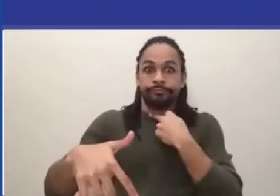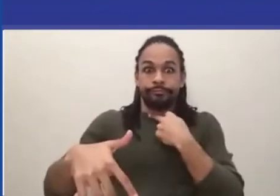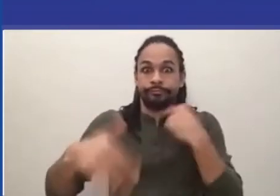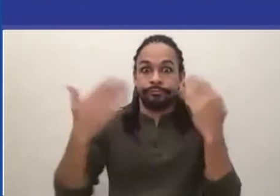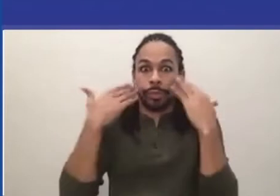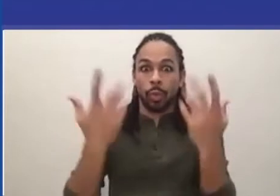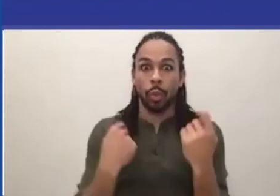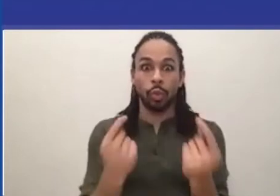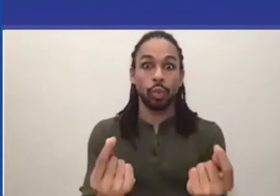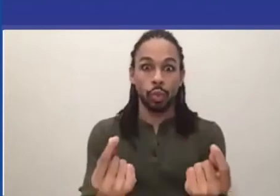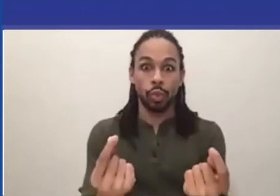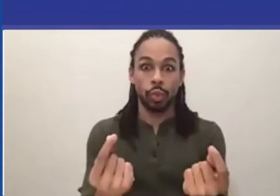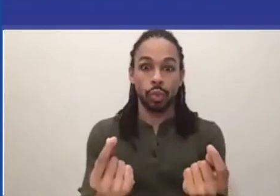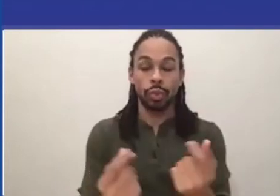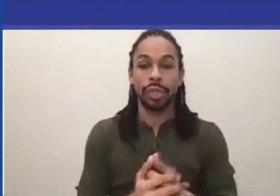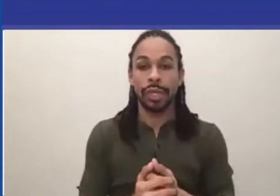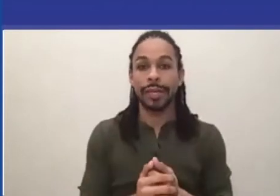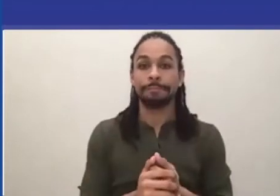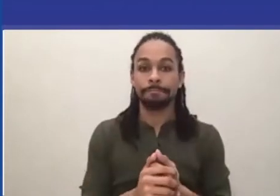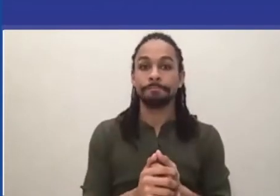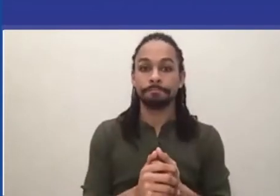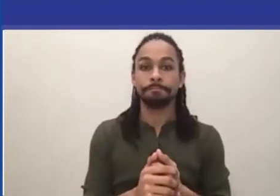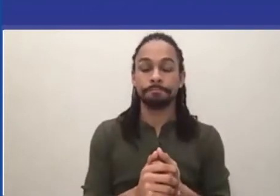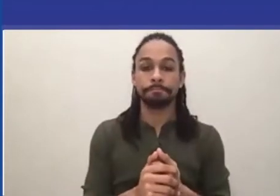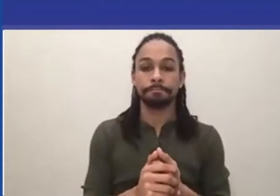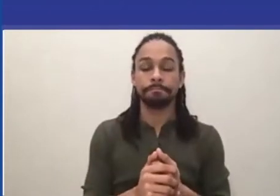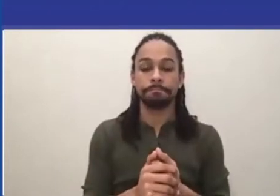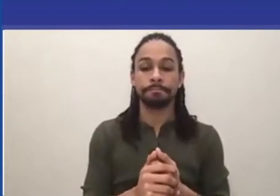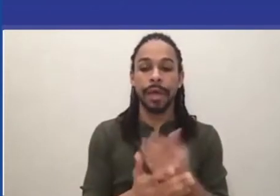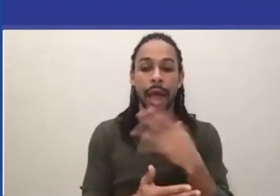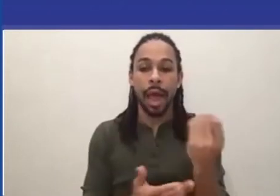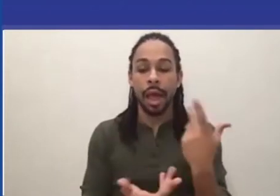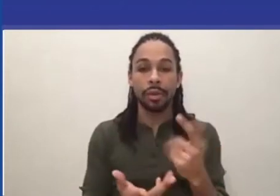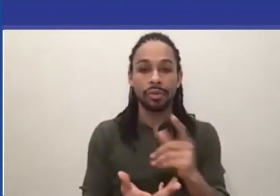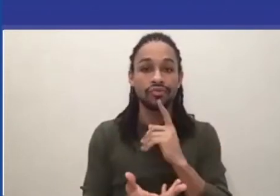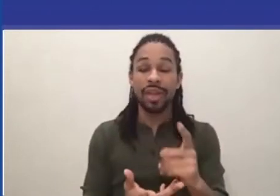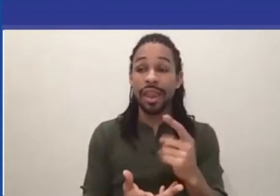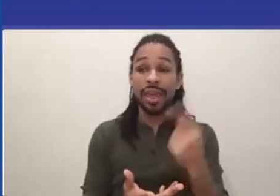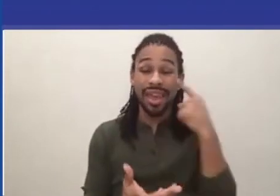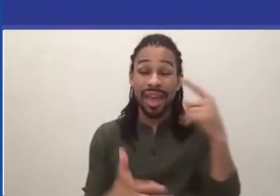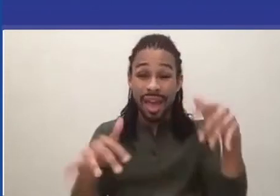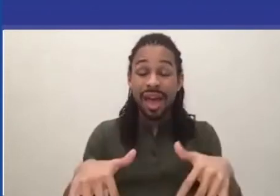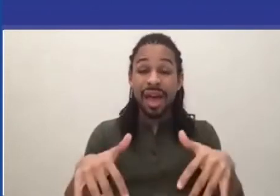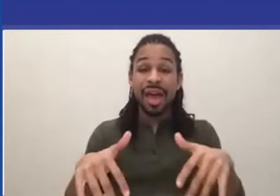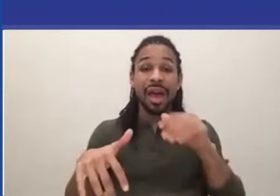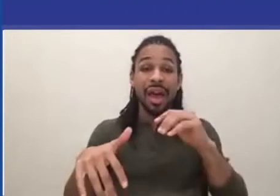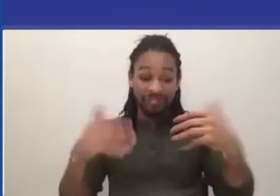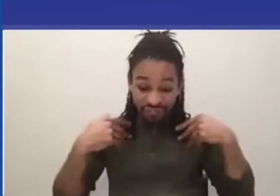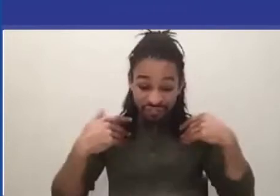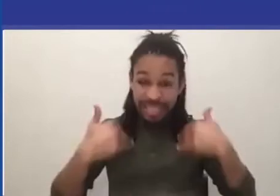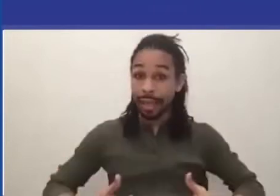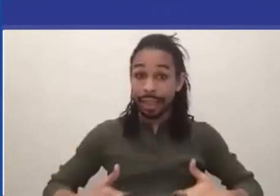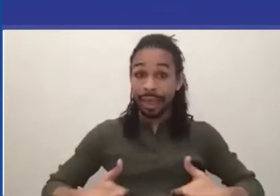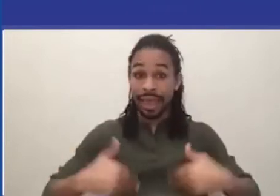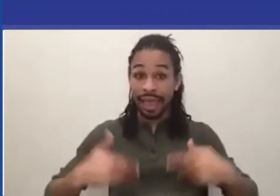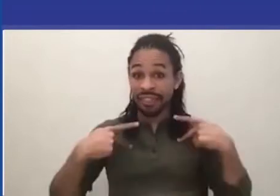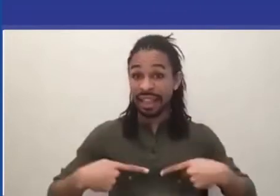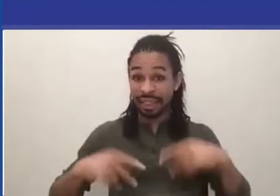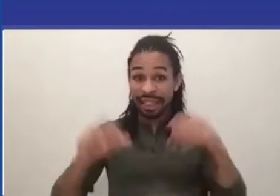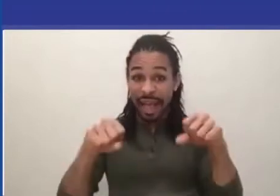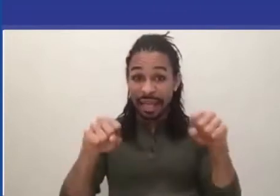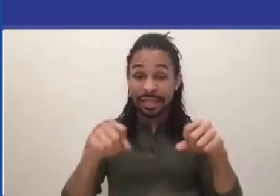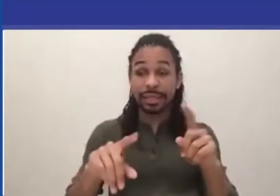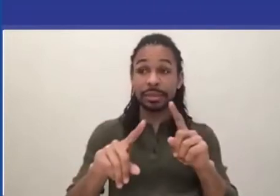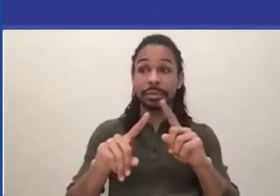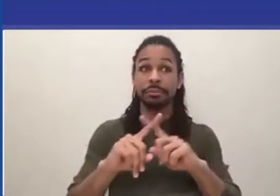And not just paralyzed physically, but certainly I couldn't, for